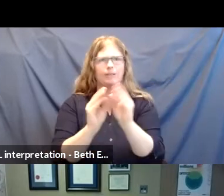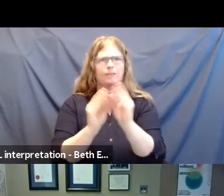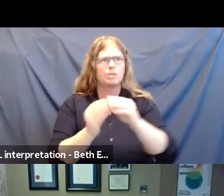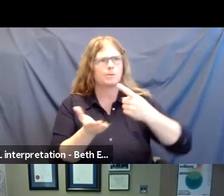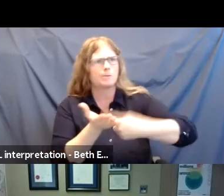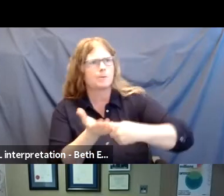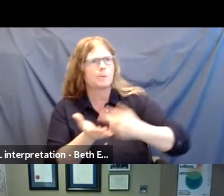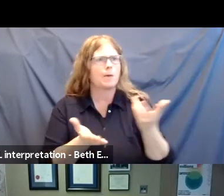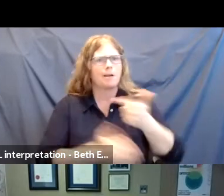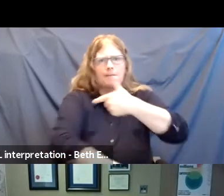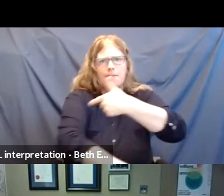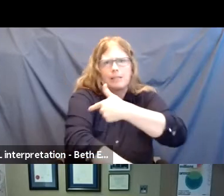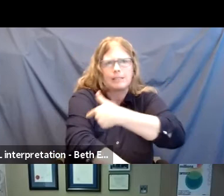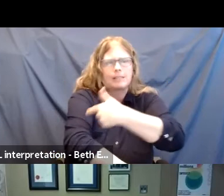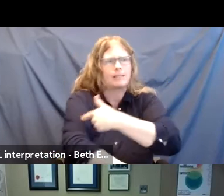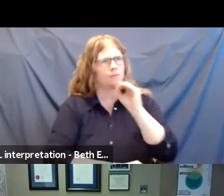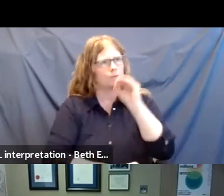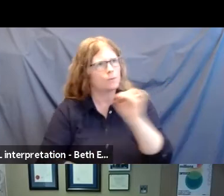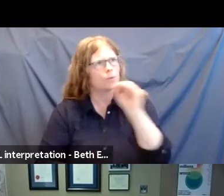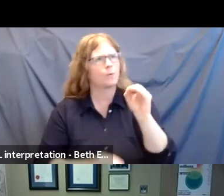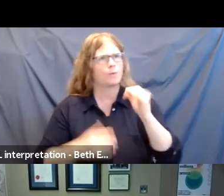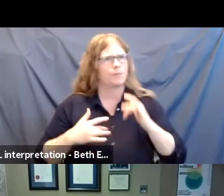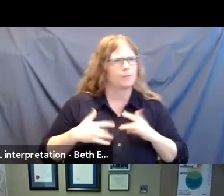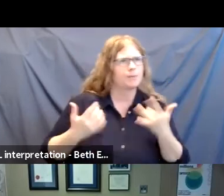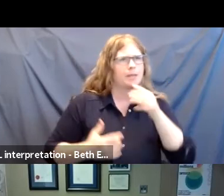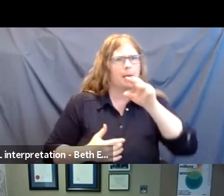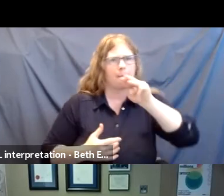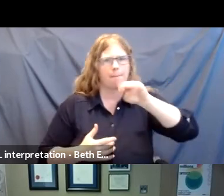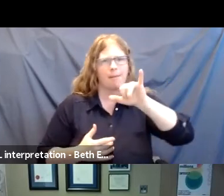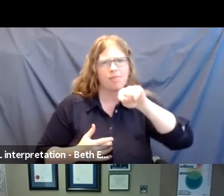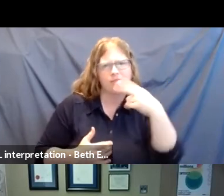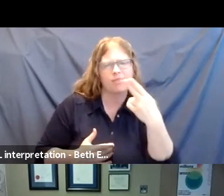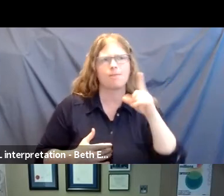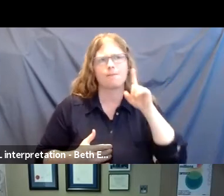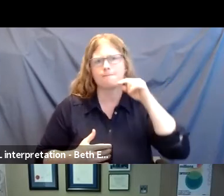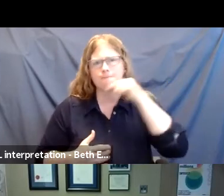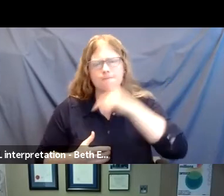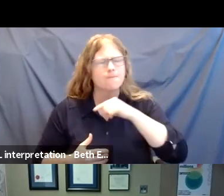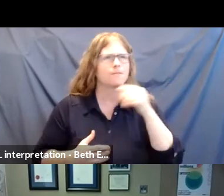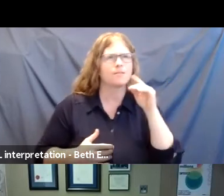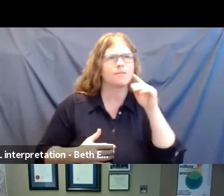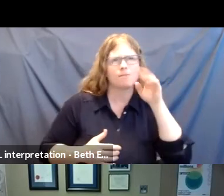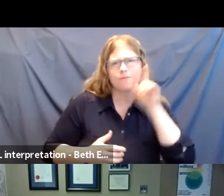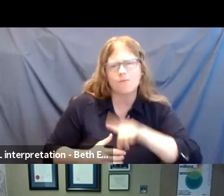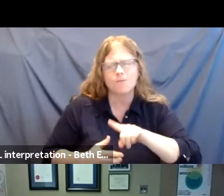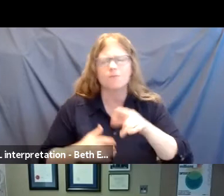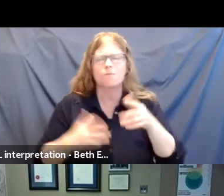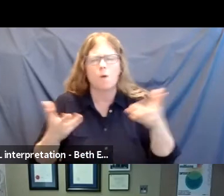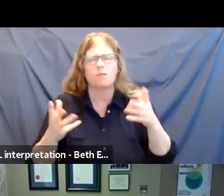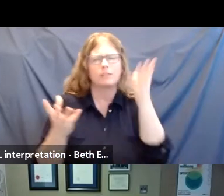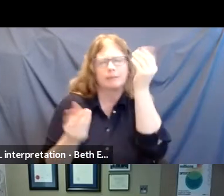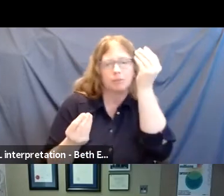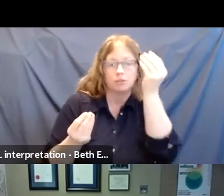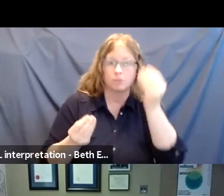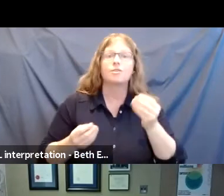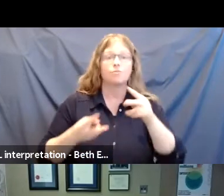with vaccines and what are some of the myths circulating around these vaccines. So our two speakers